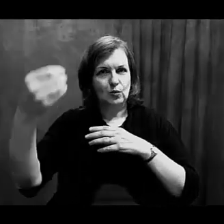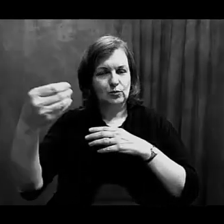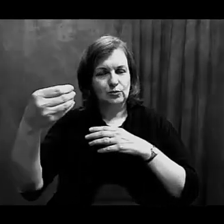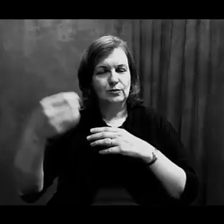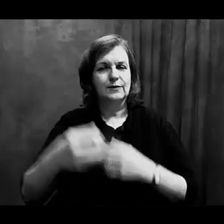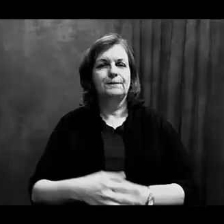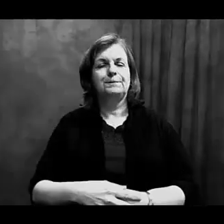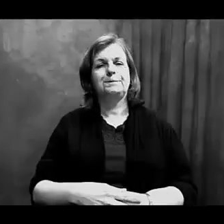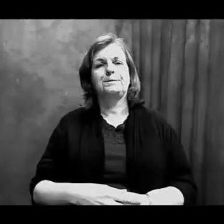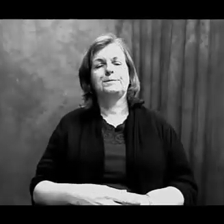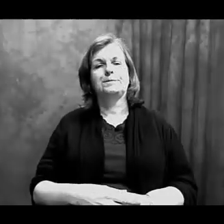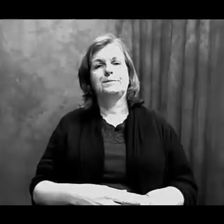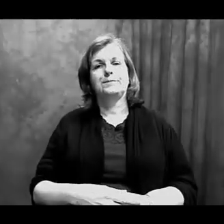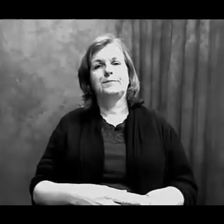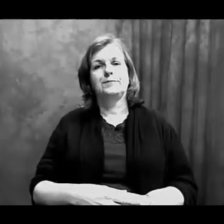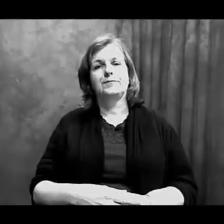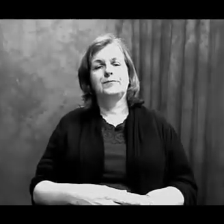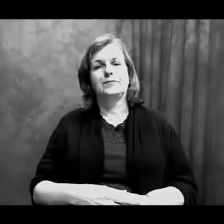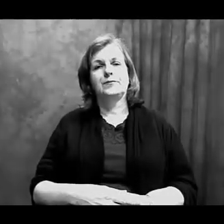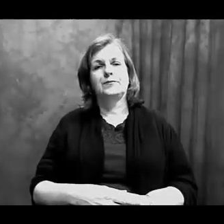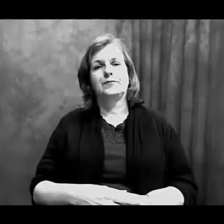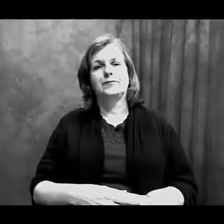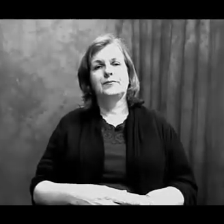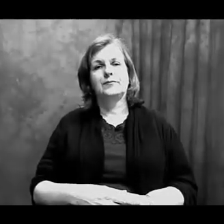When we look at the diaphragm